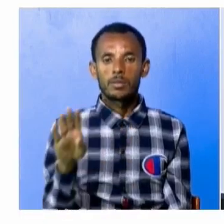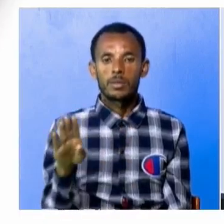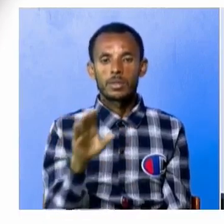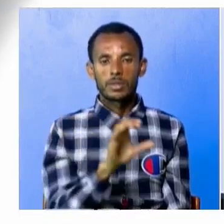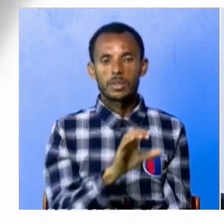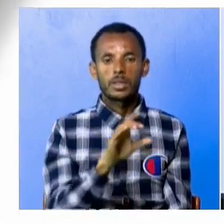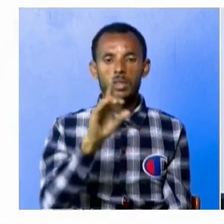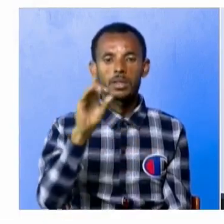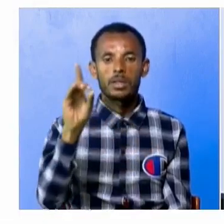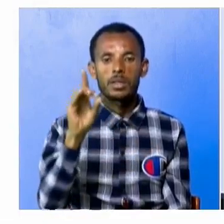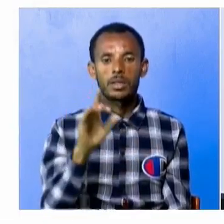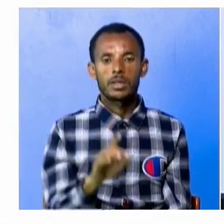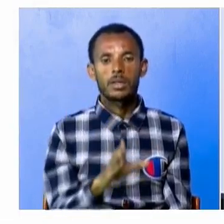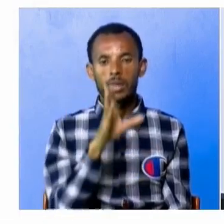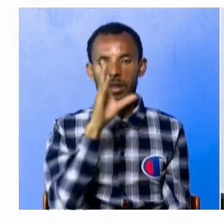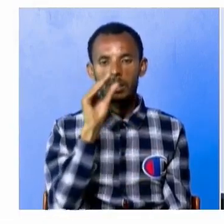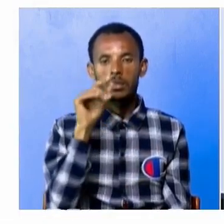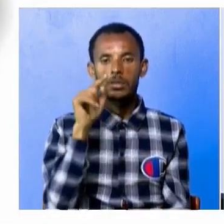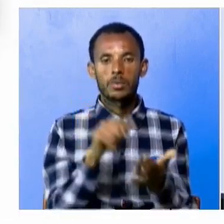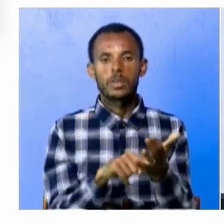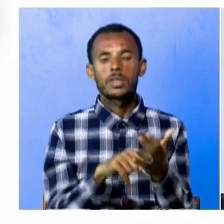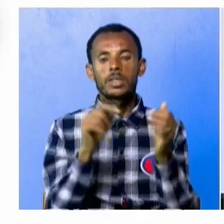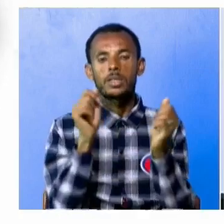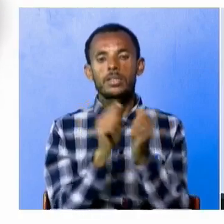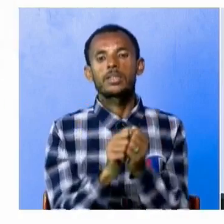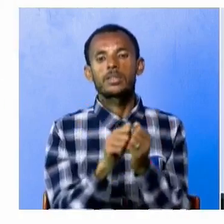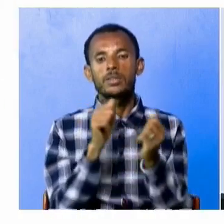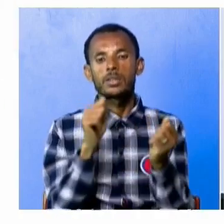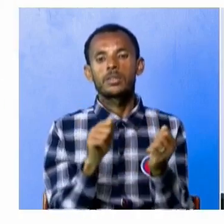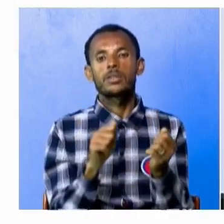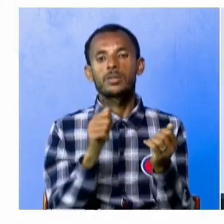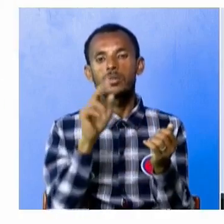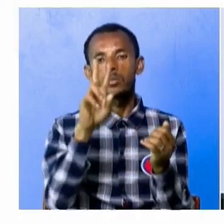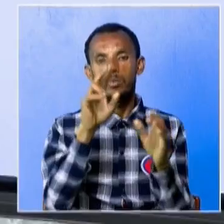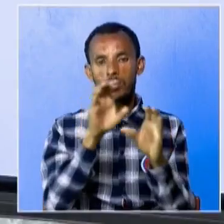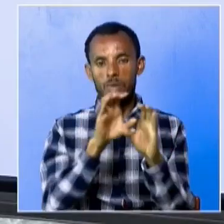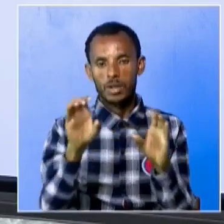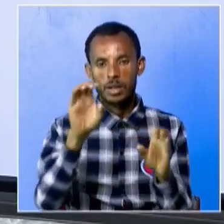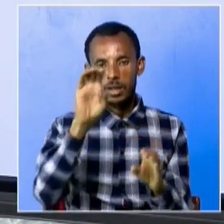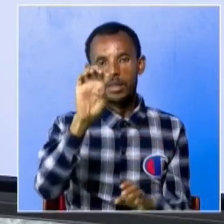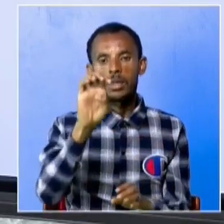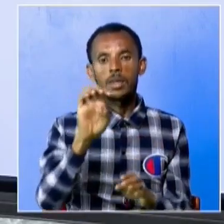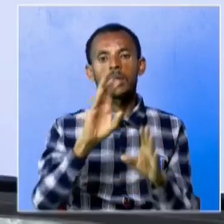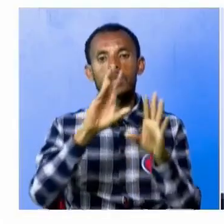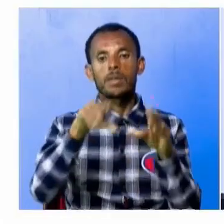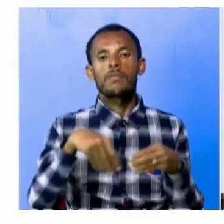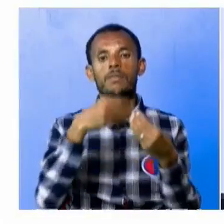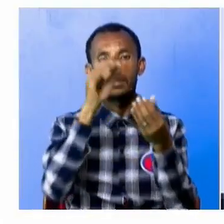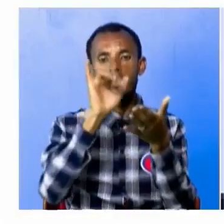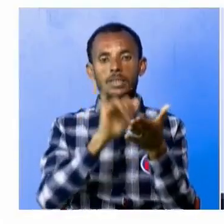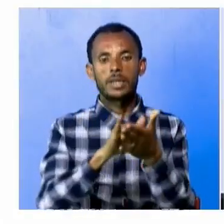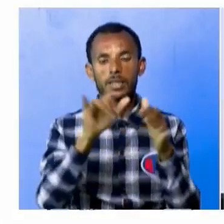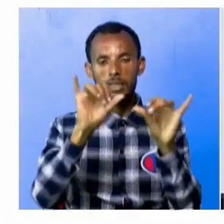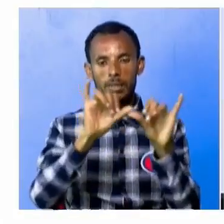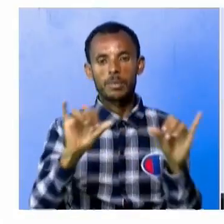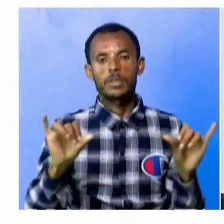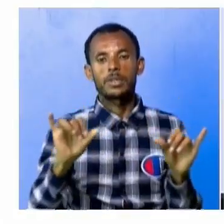C, D, and the point of intersection of these two chords is E. Given that the measure